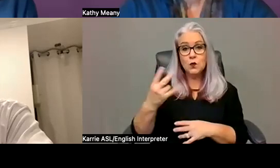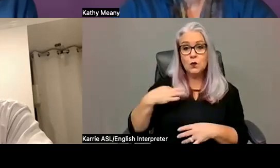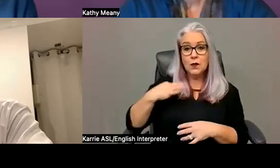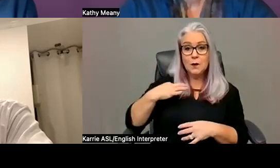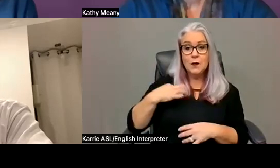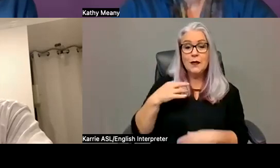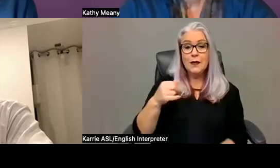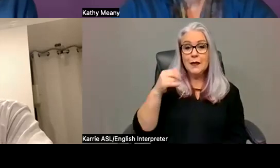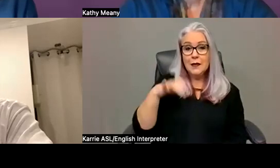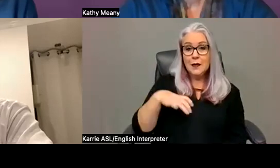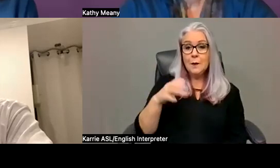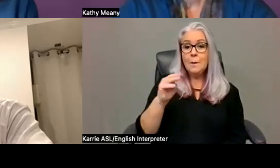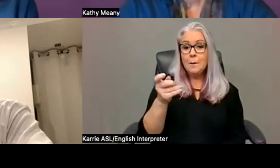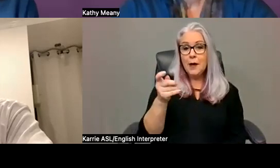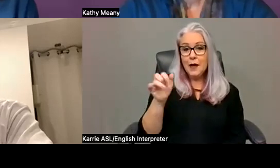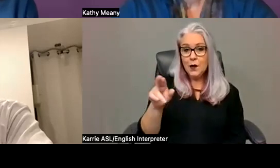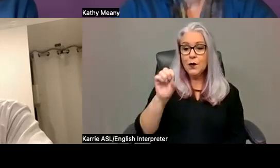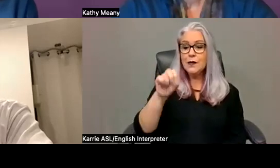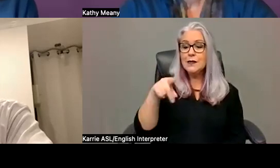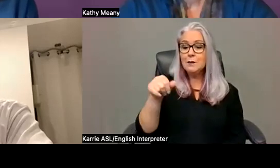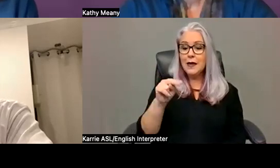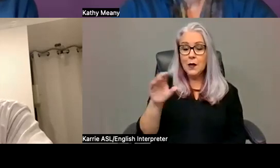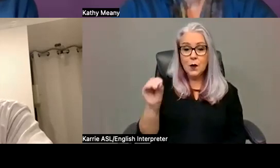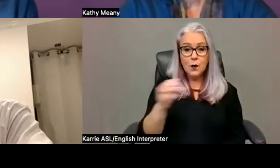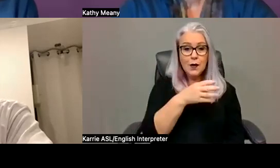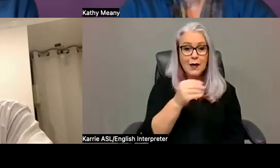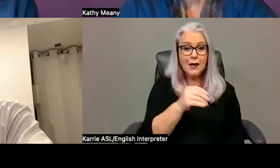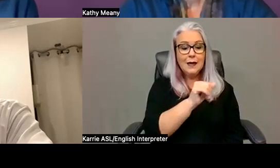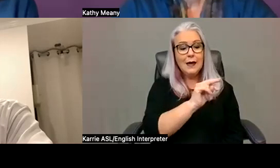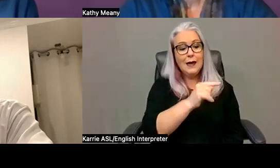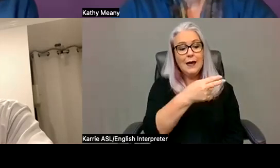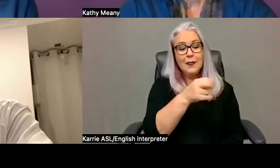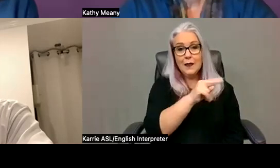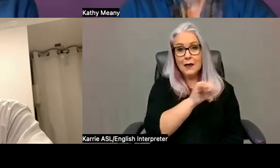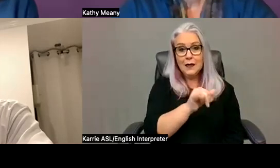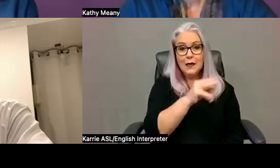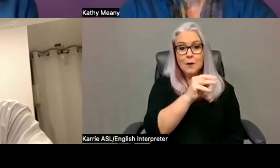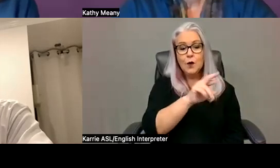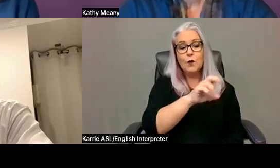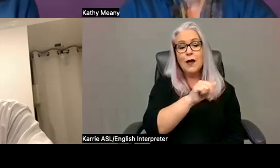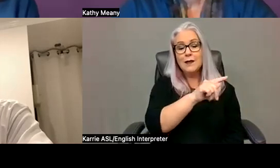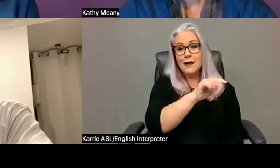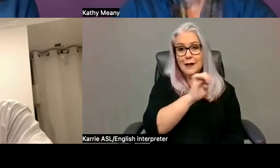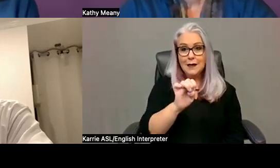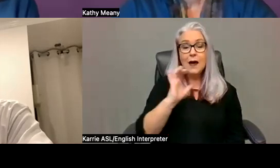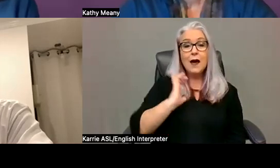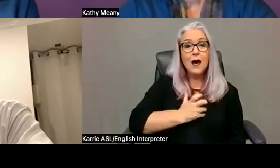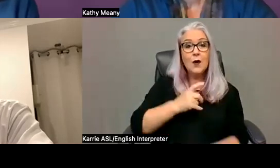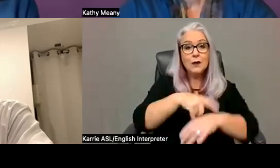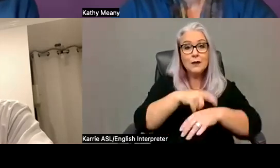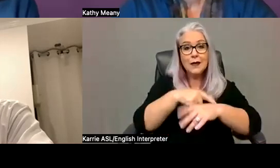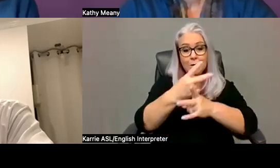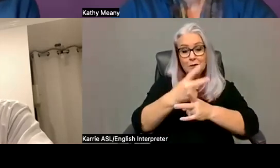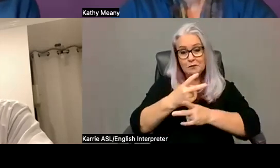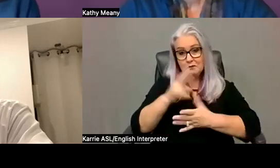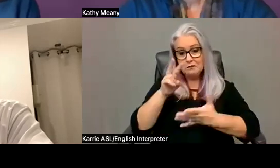Spano and Challenger Councilmember Anthony Merante. Our timekeeper is Alice McNamara, a member of the Rivertowns